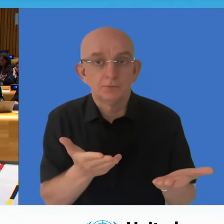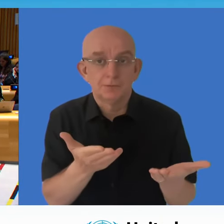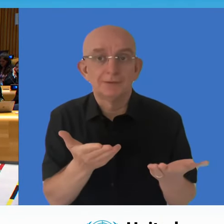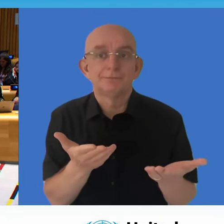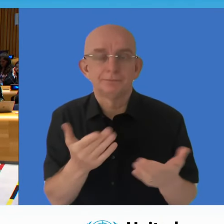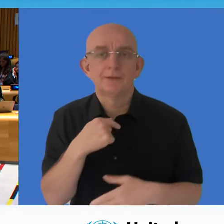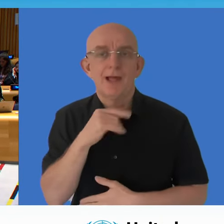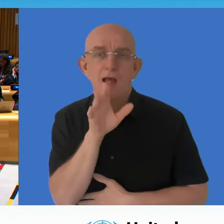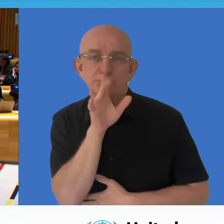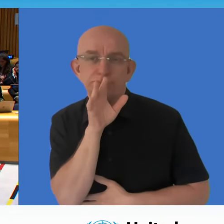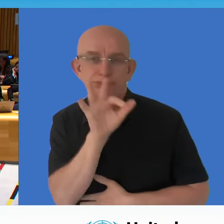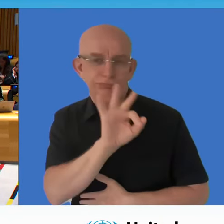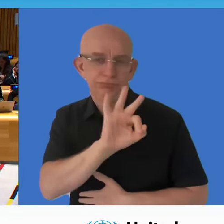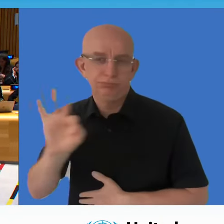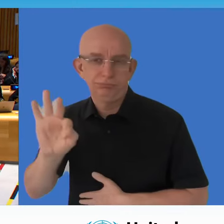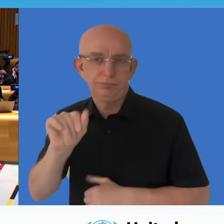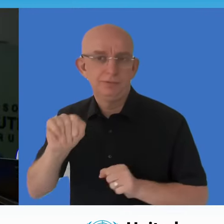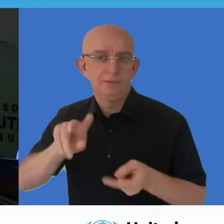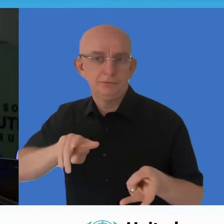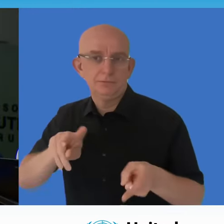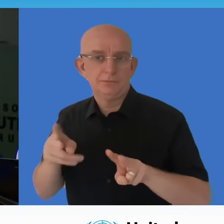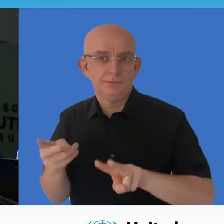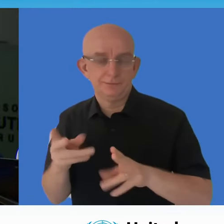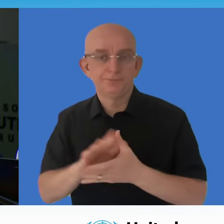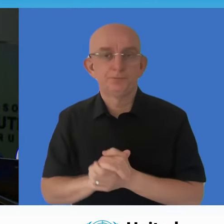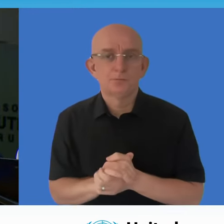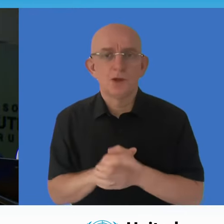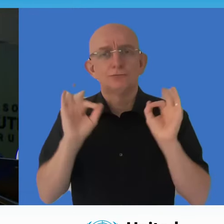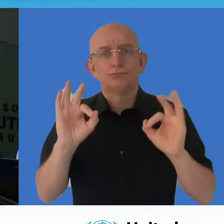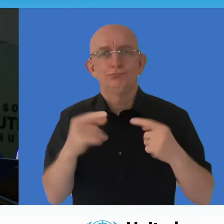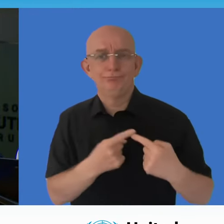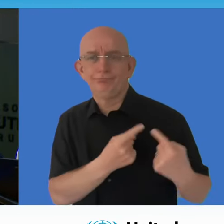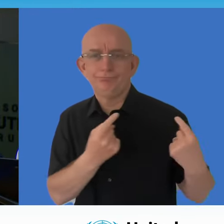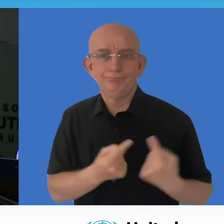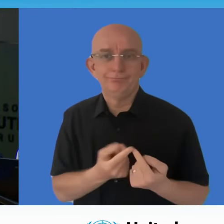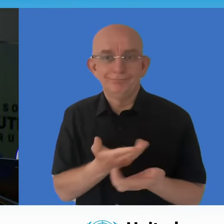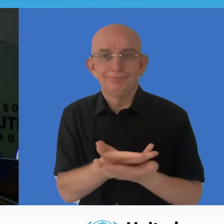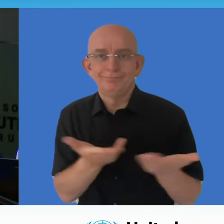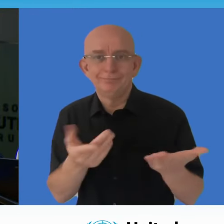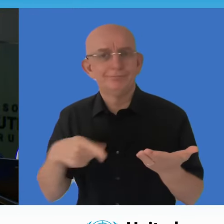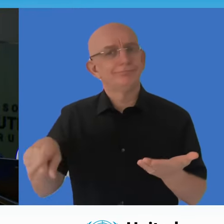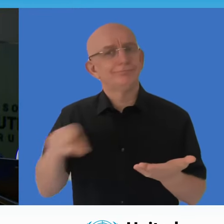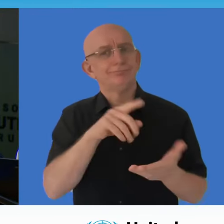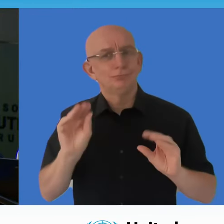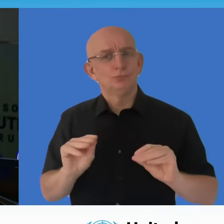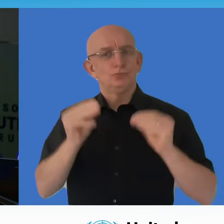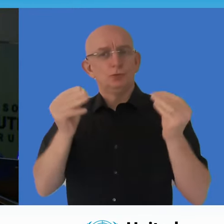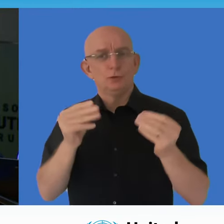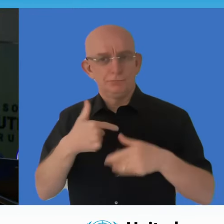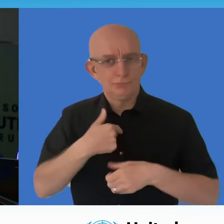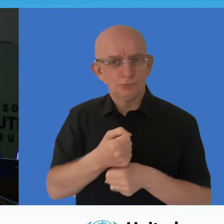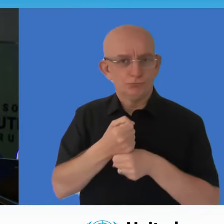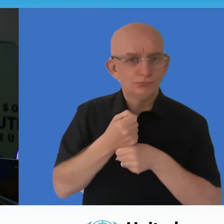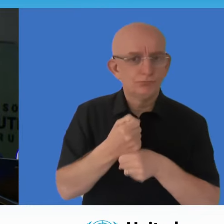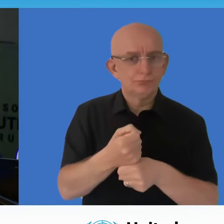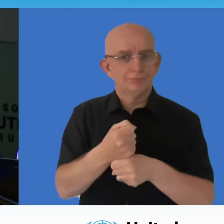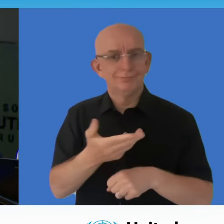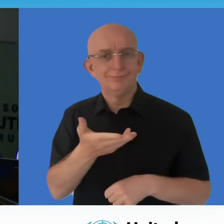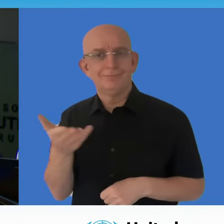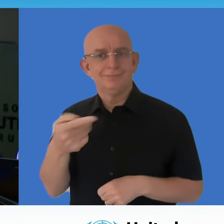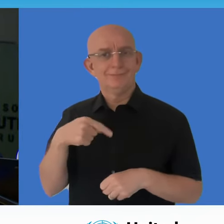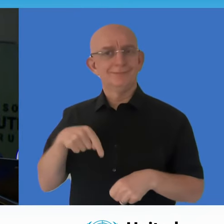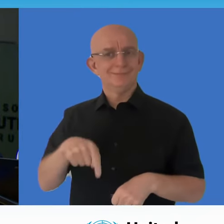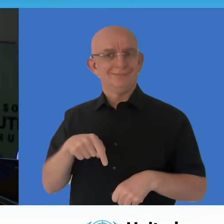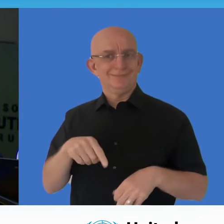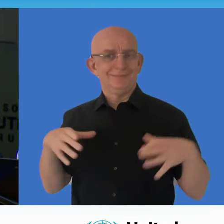me to be here at this youth forum representing Malian youth, but also youth from the Sahel on this